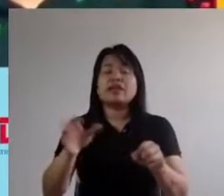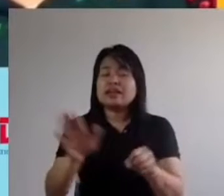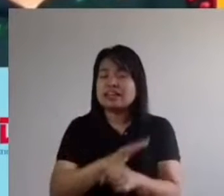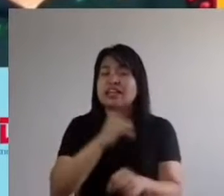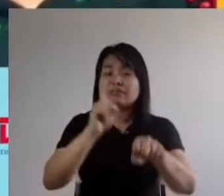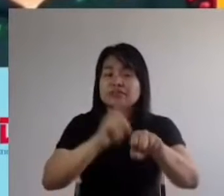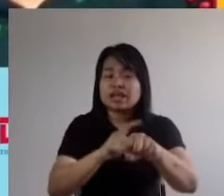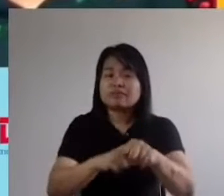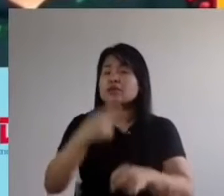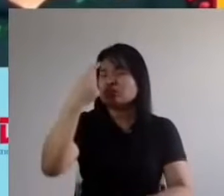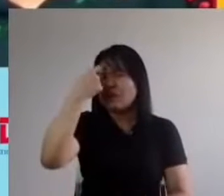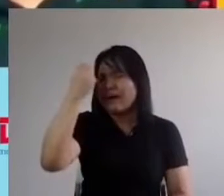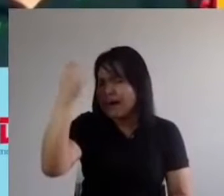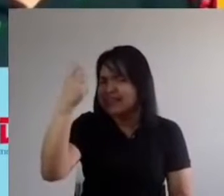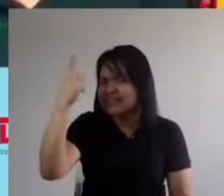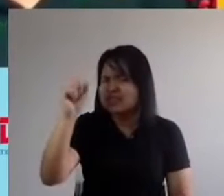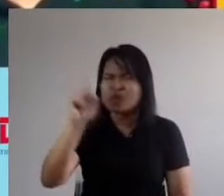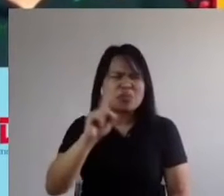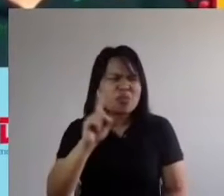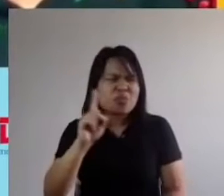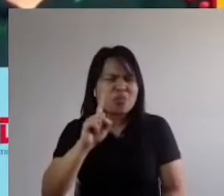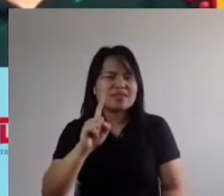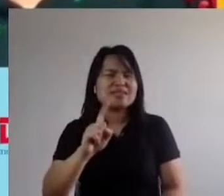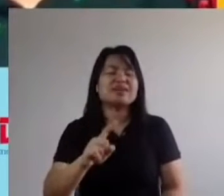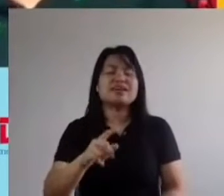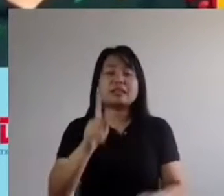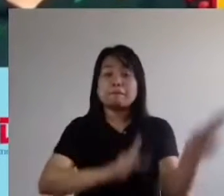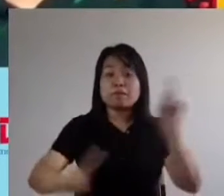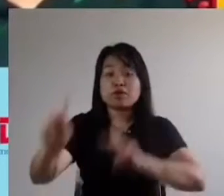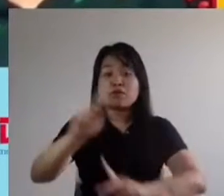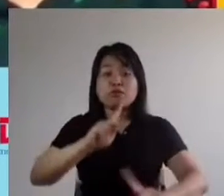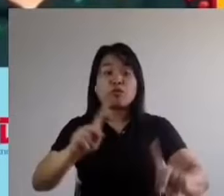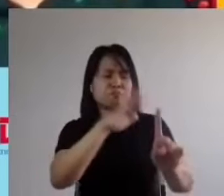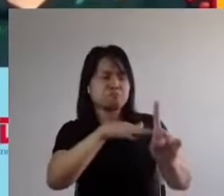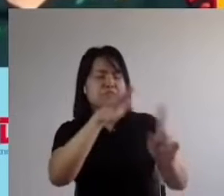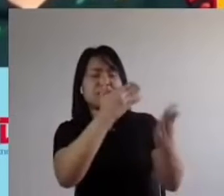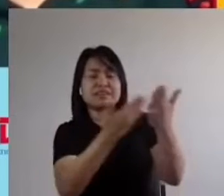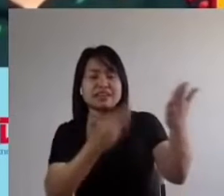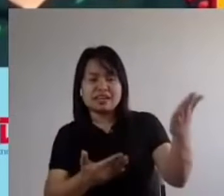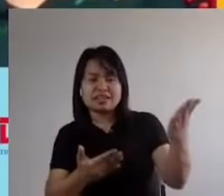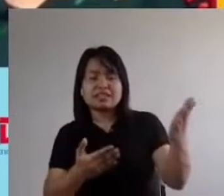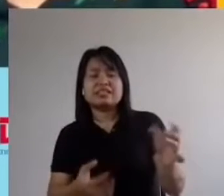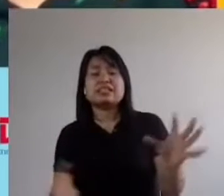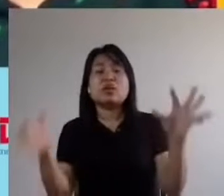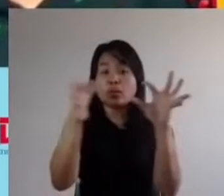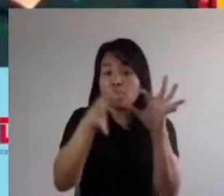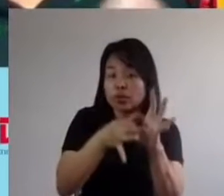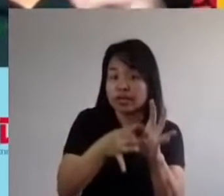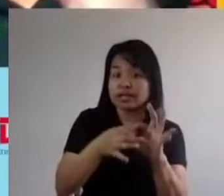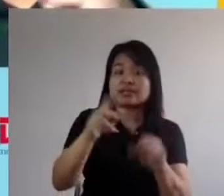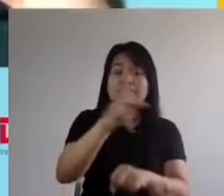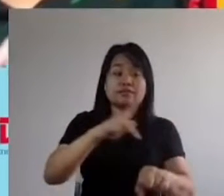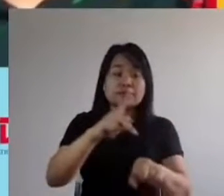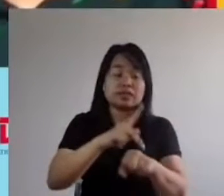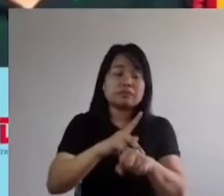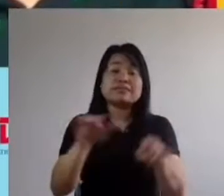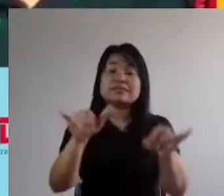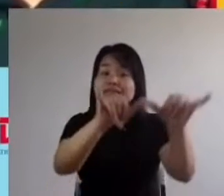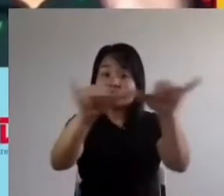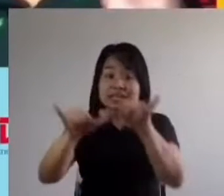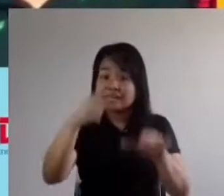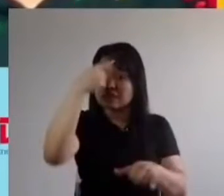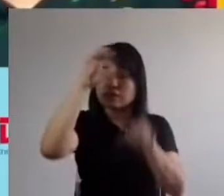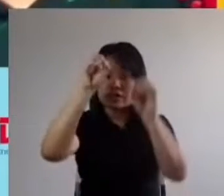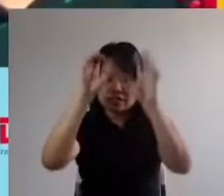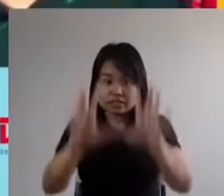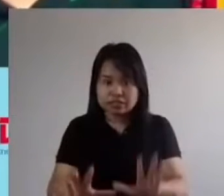the performance indicators that is aligned with the Philippine Professional Standards for Teachers. Kindly take note